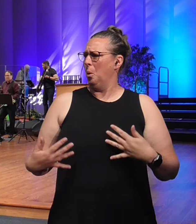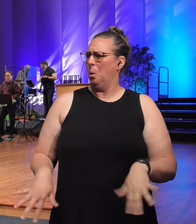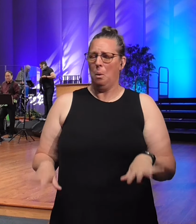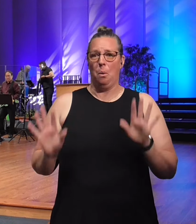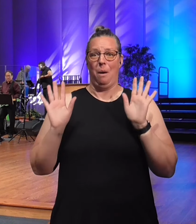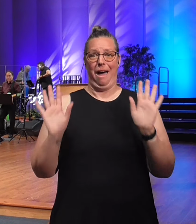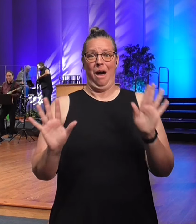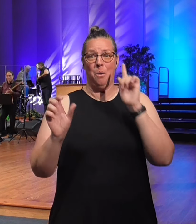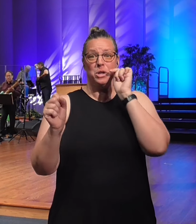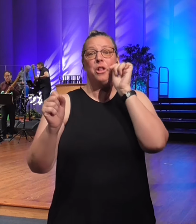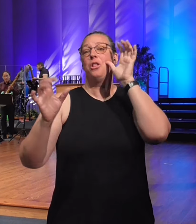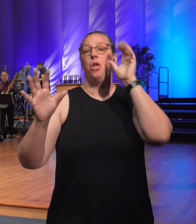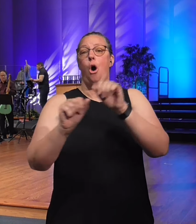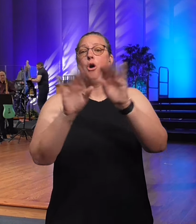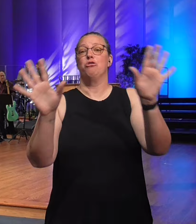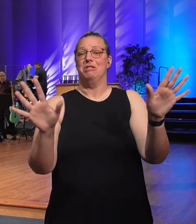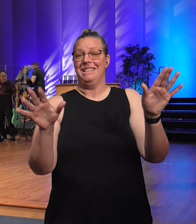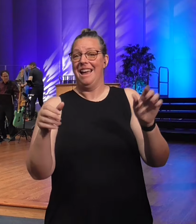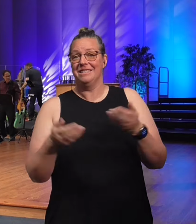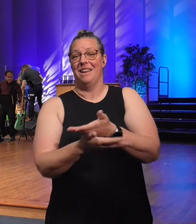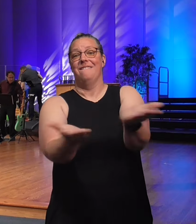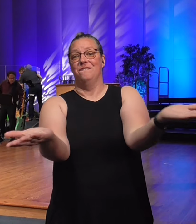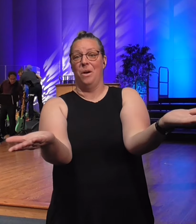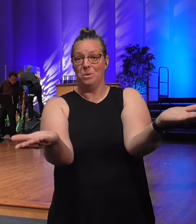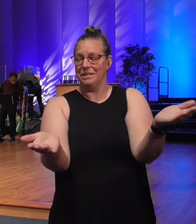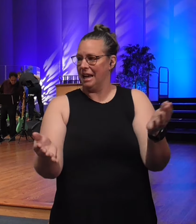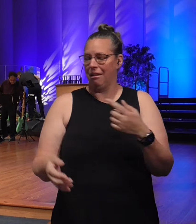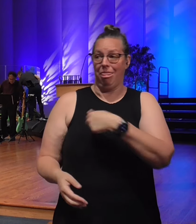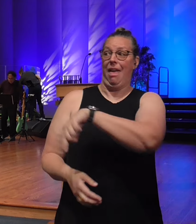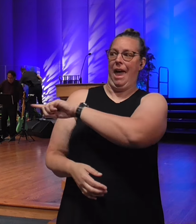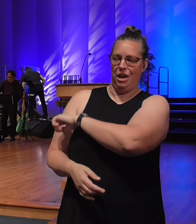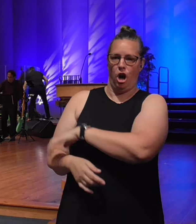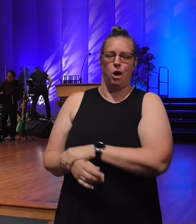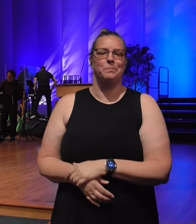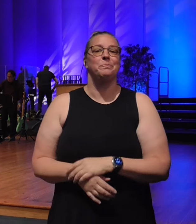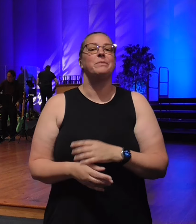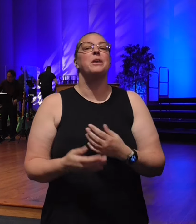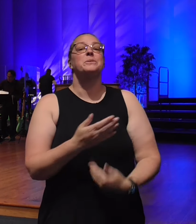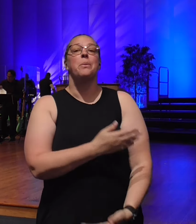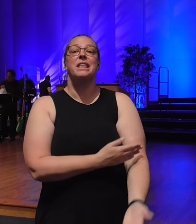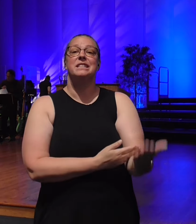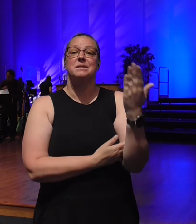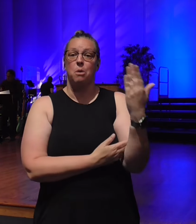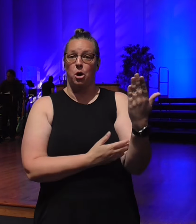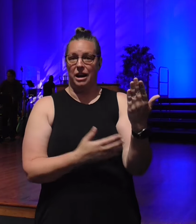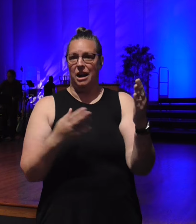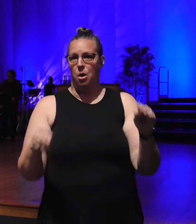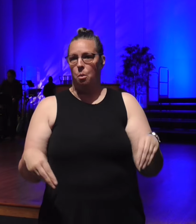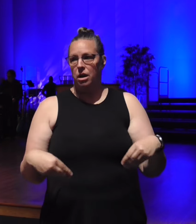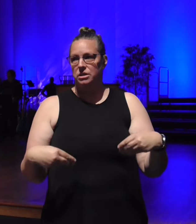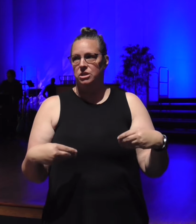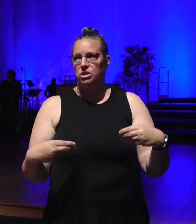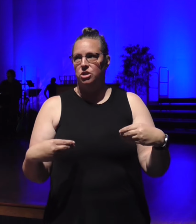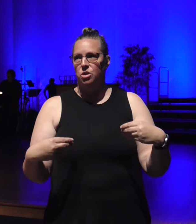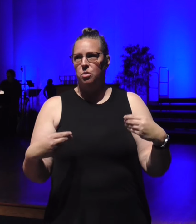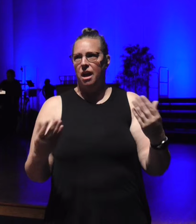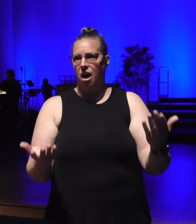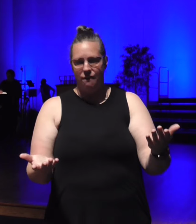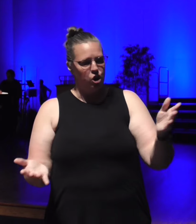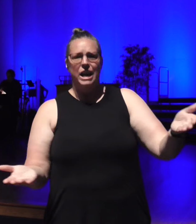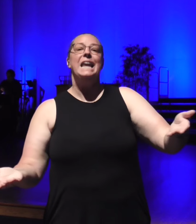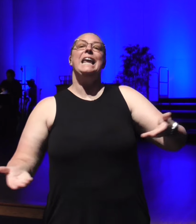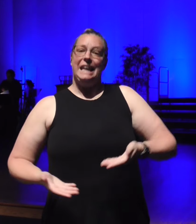Glorious unfolding they all are. And this morning I want to begin by inviting you to our